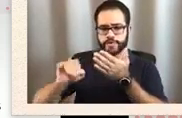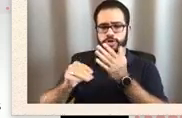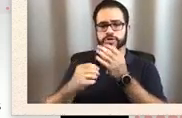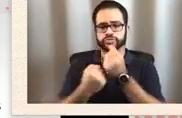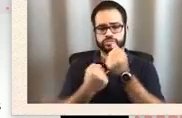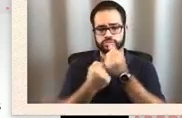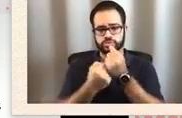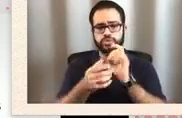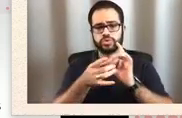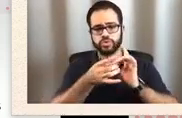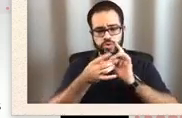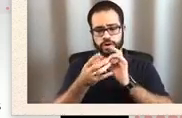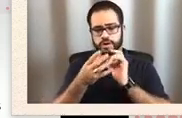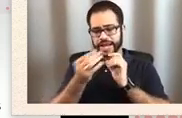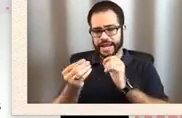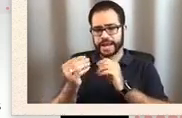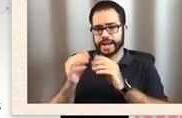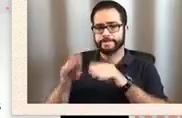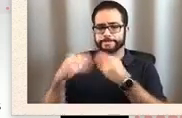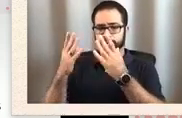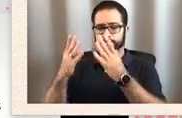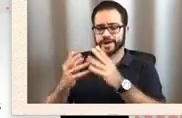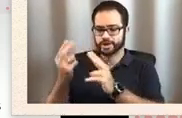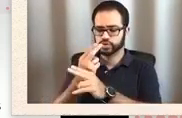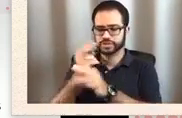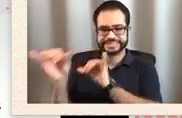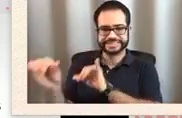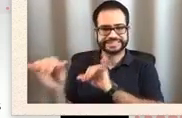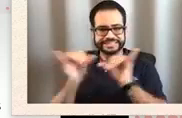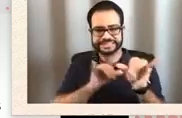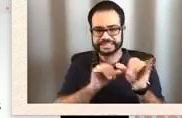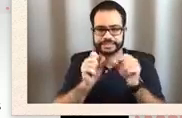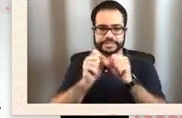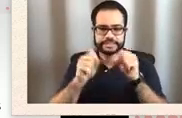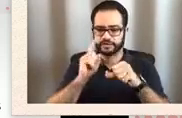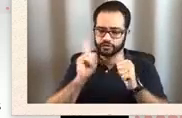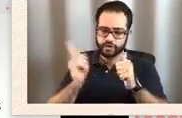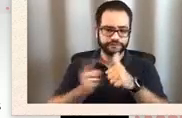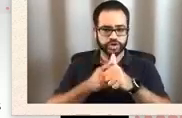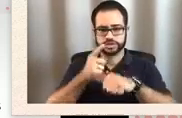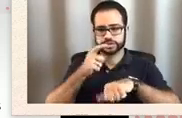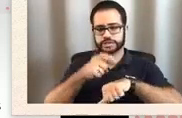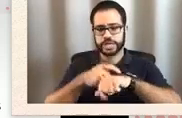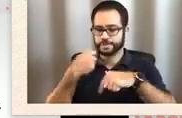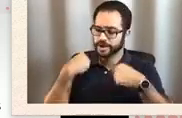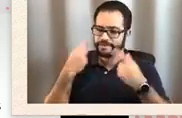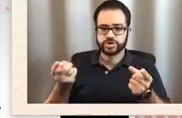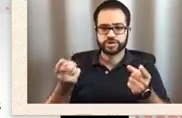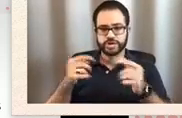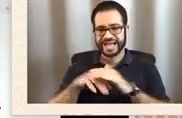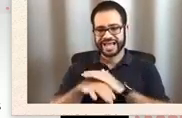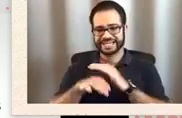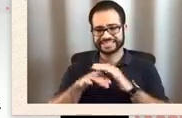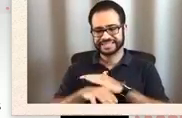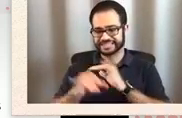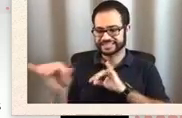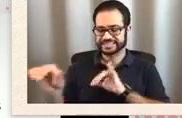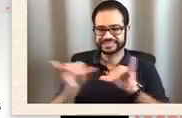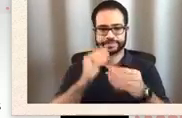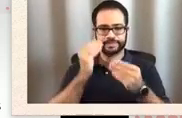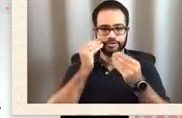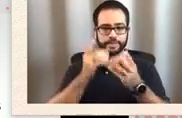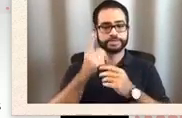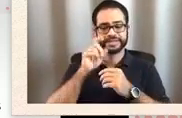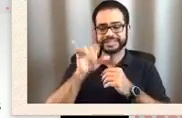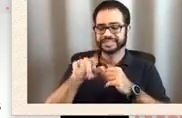and providers using the same system for the first time ever accessing the same information, because this is only